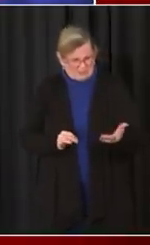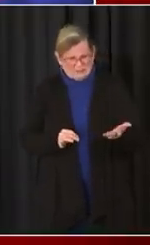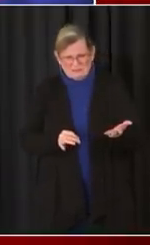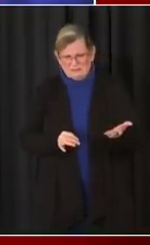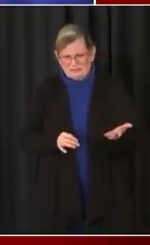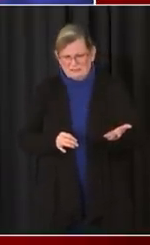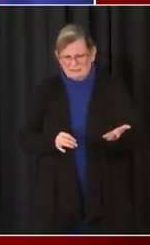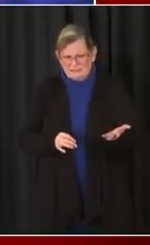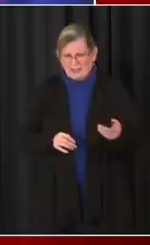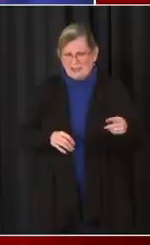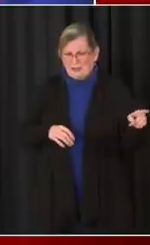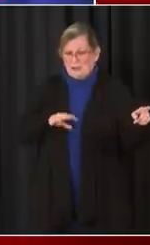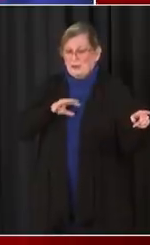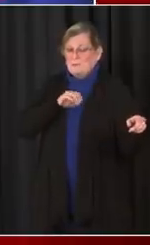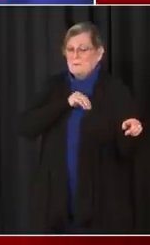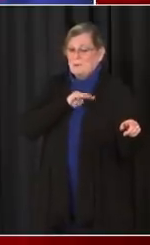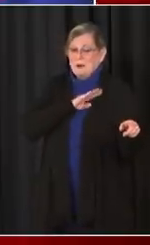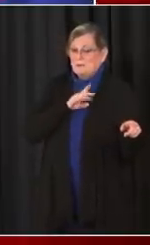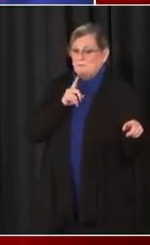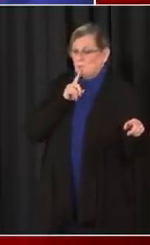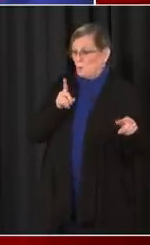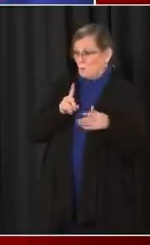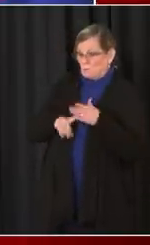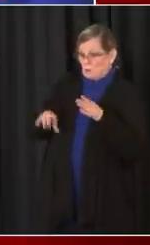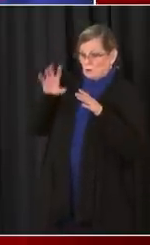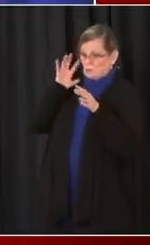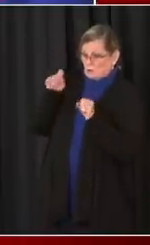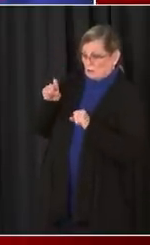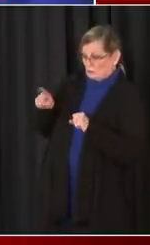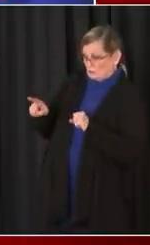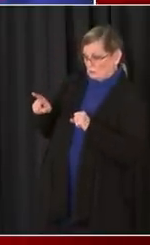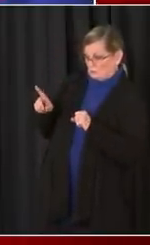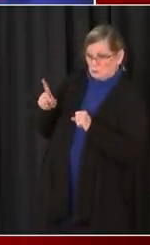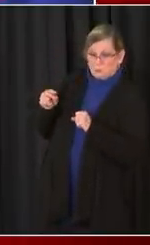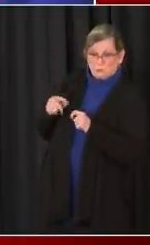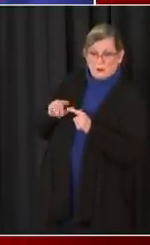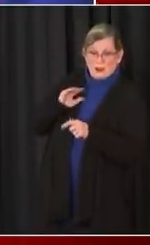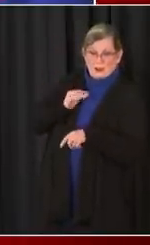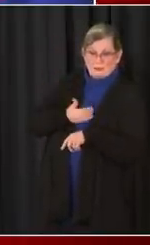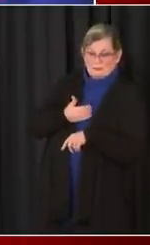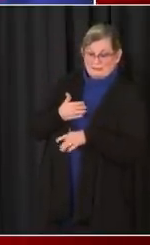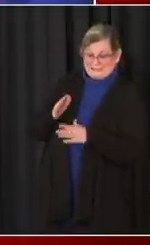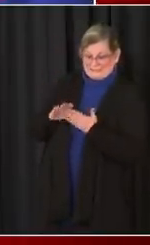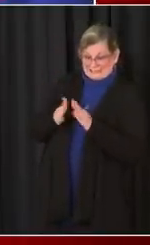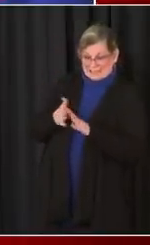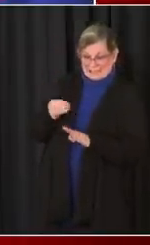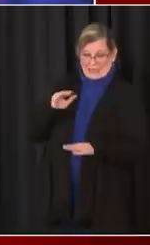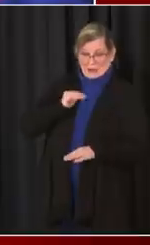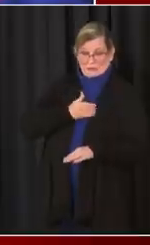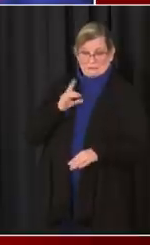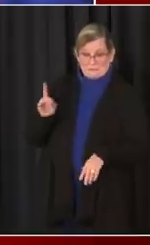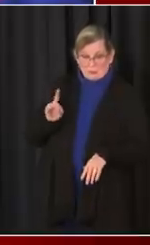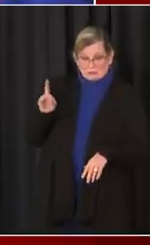what this president has done to our city and our democracy.